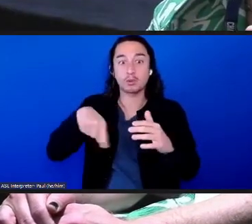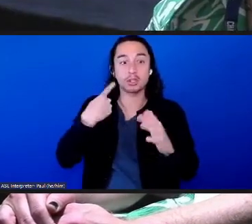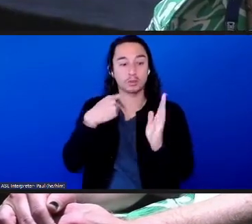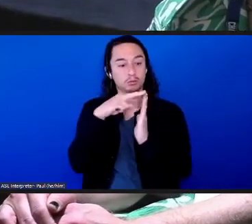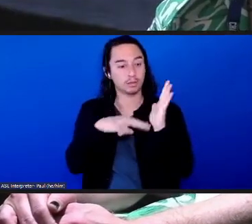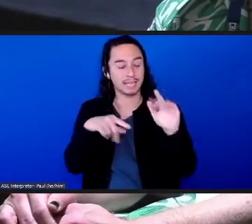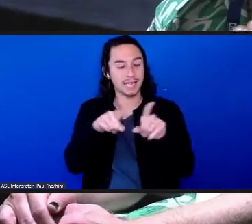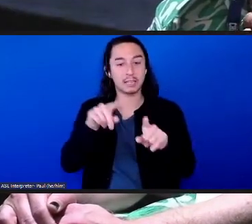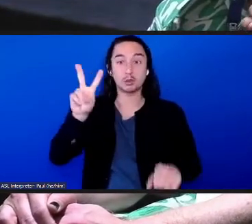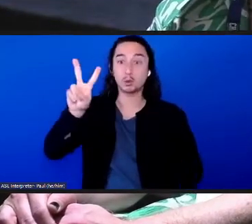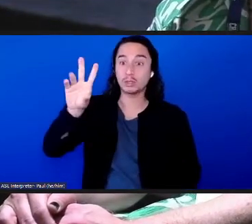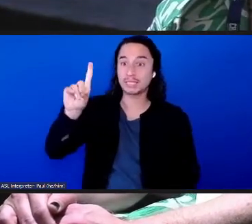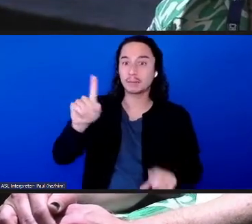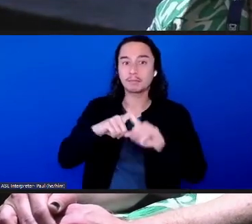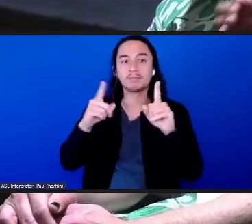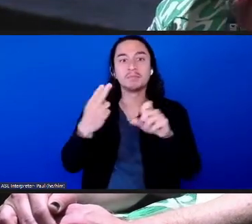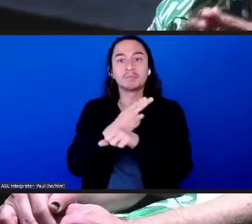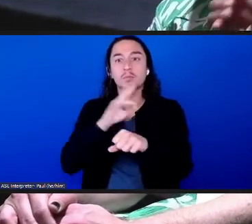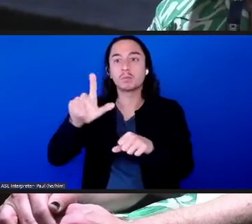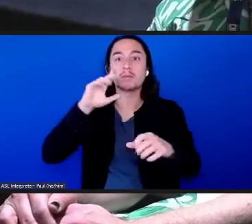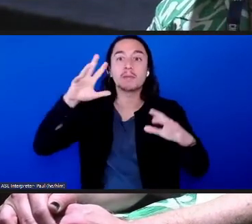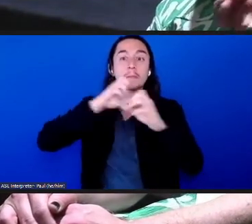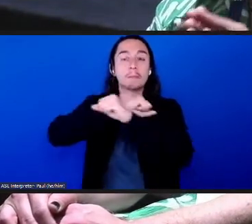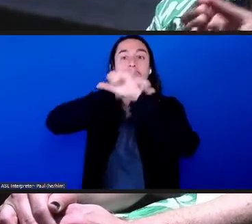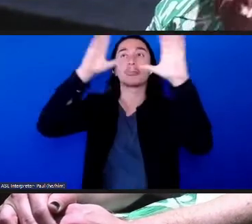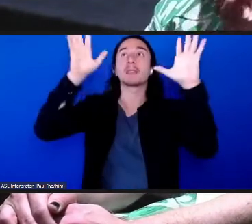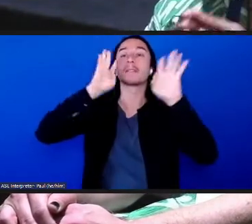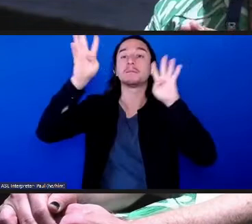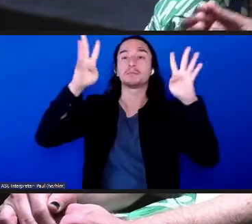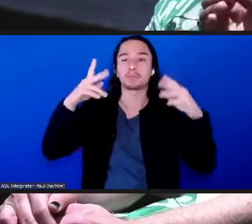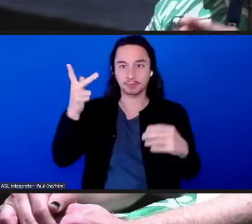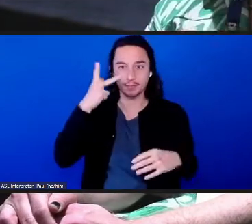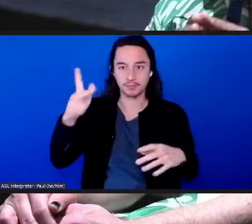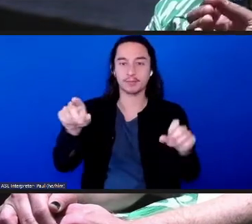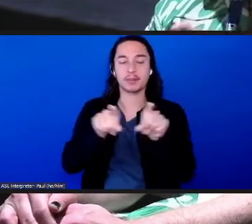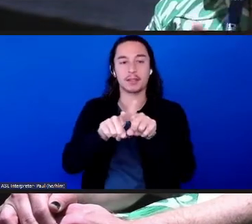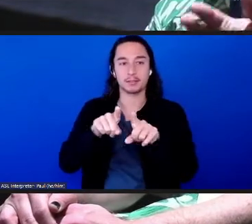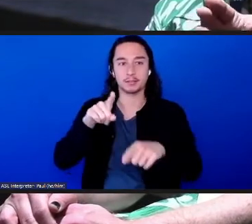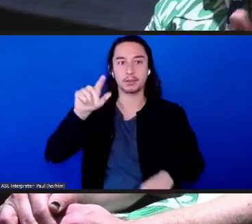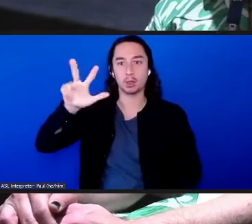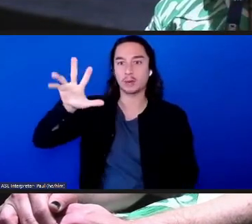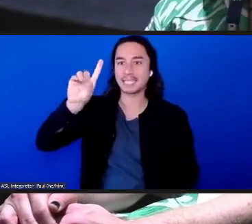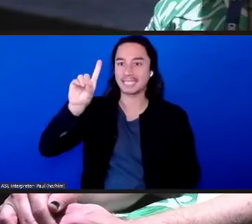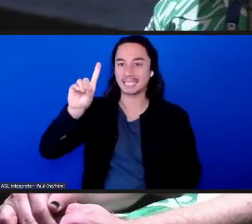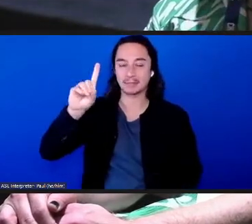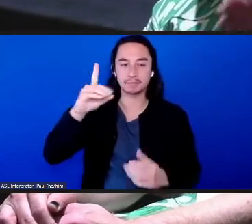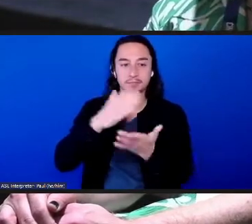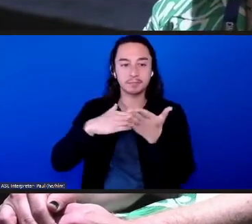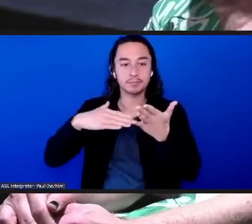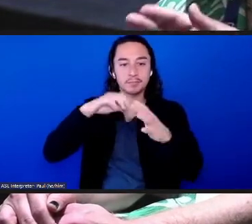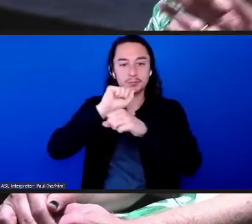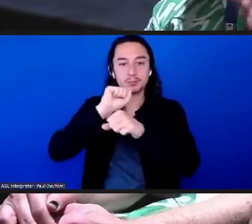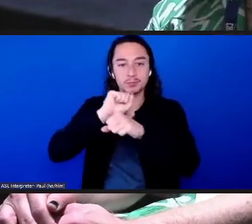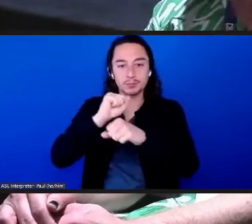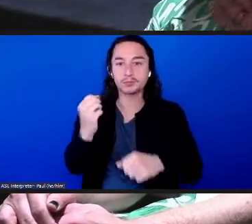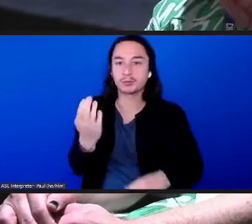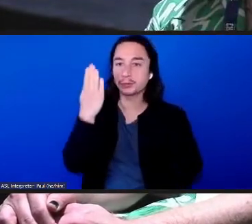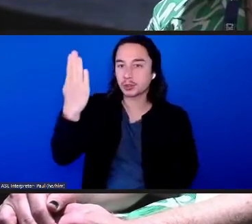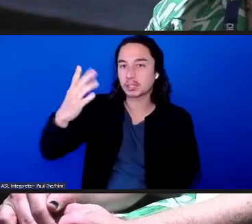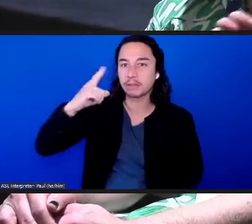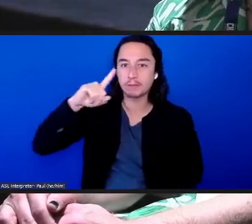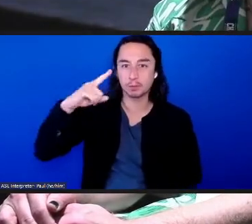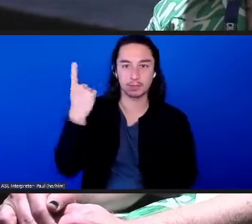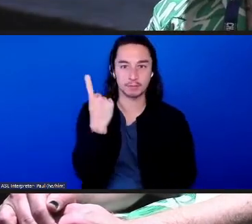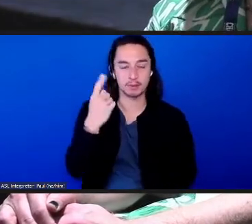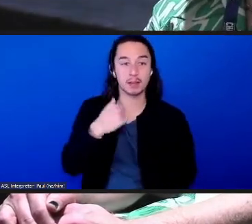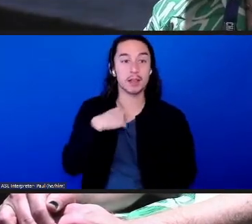use their imaginations to see it as a three-dimensional piece of work, a suggestion for something? I think part of it